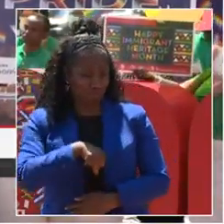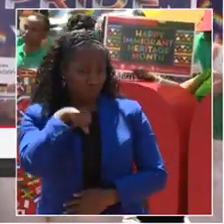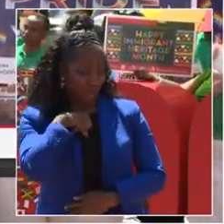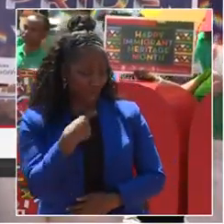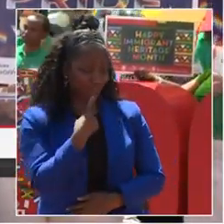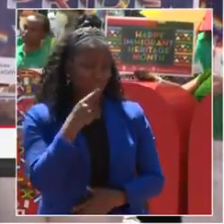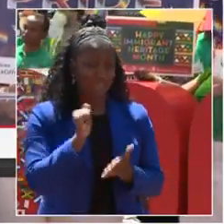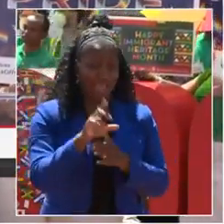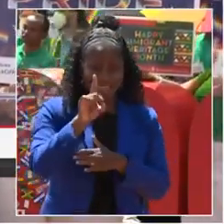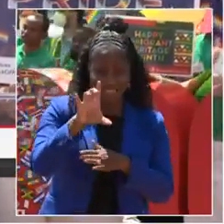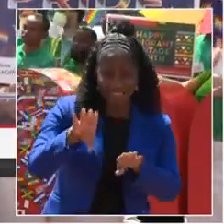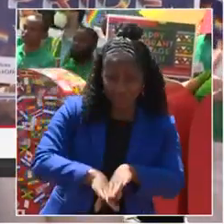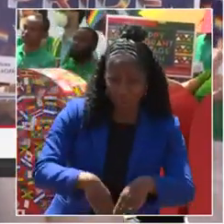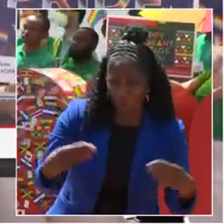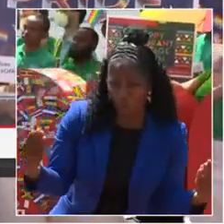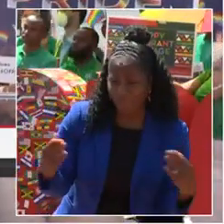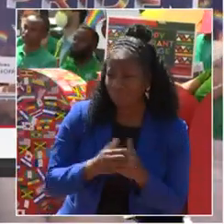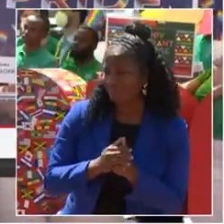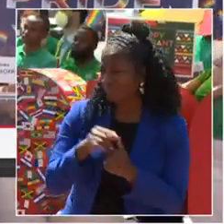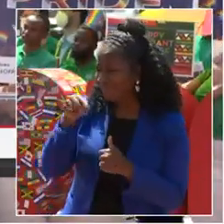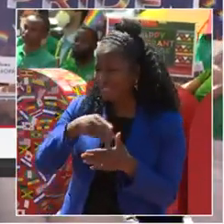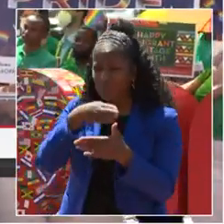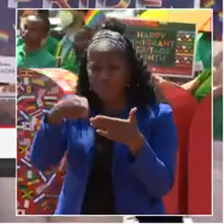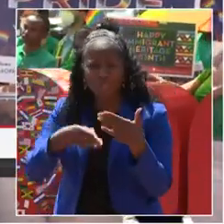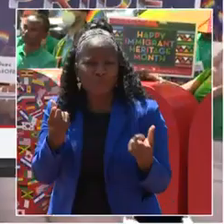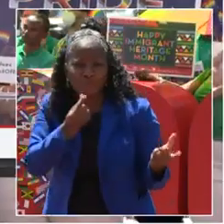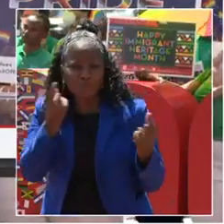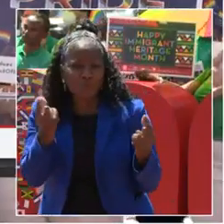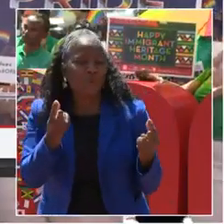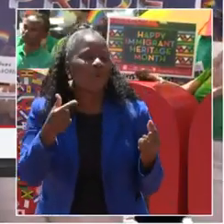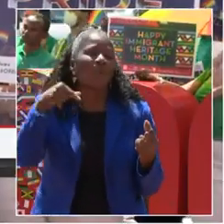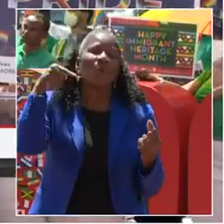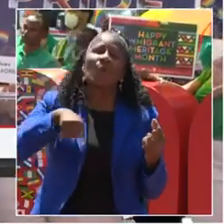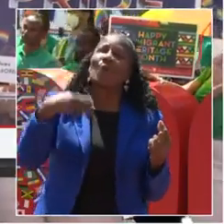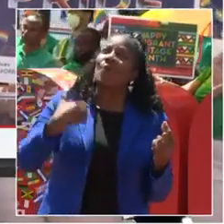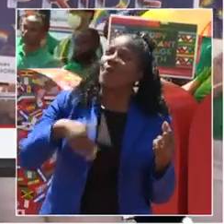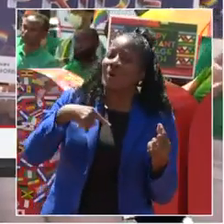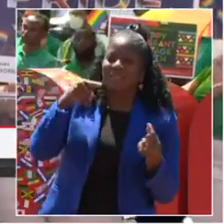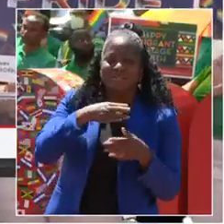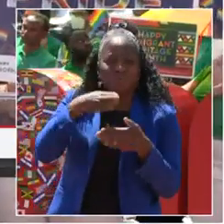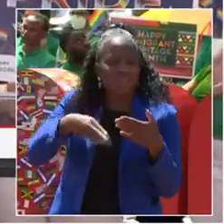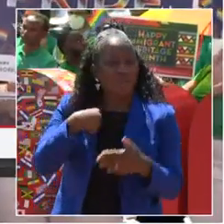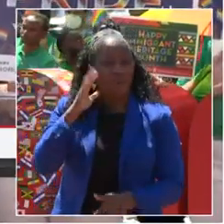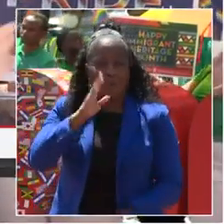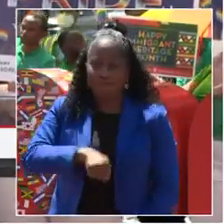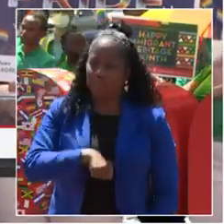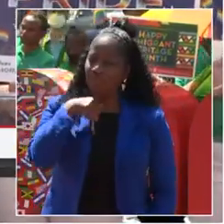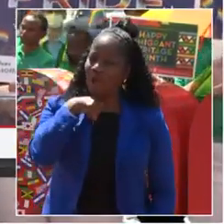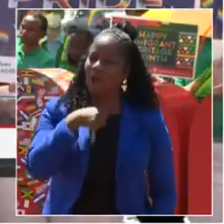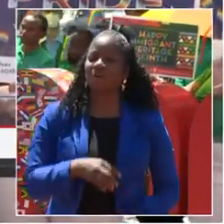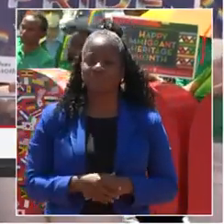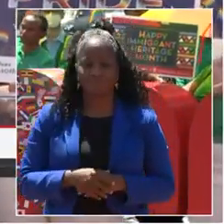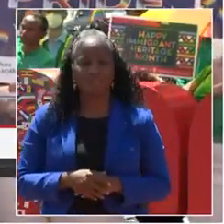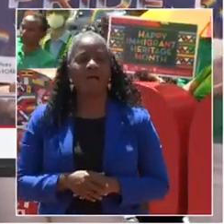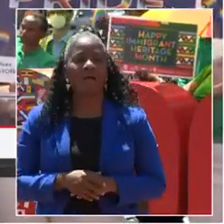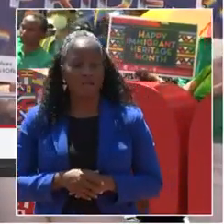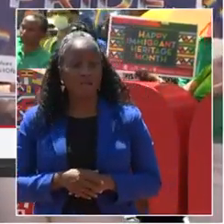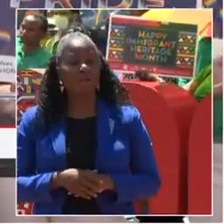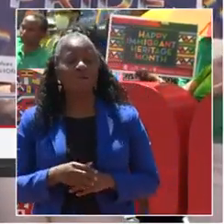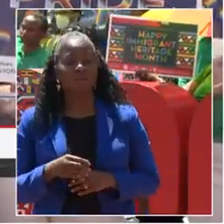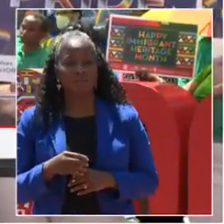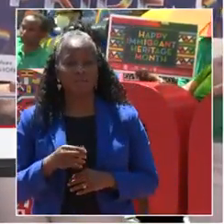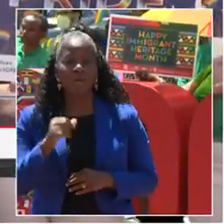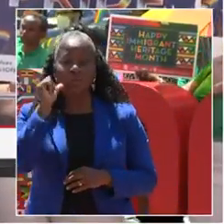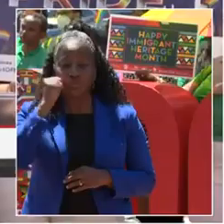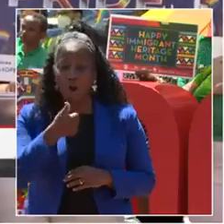that DC is open, and this weekend we are going to have a weekend to be proud of. Tomorrow, please join